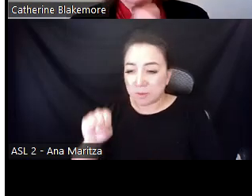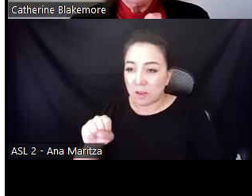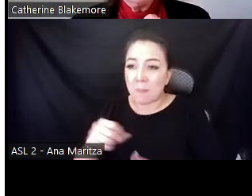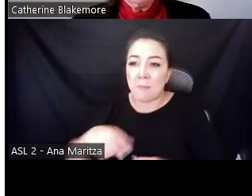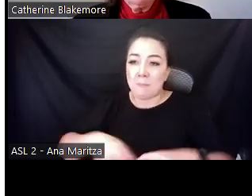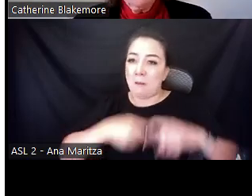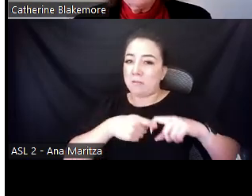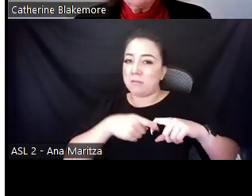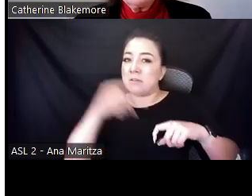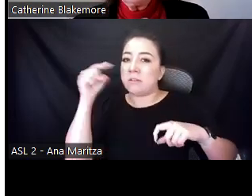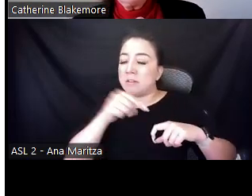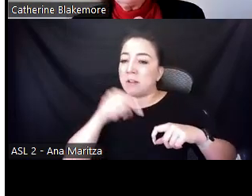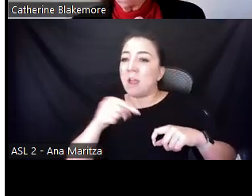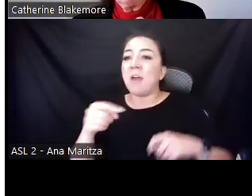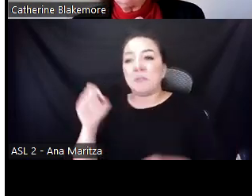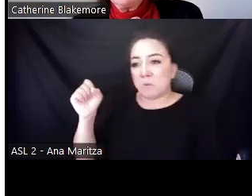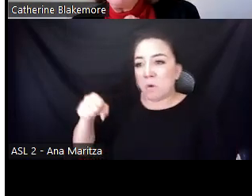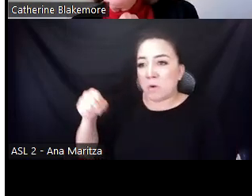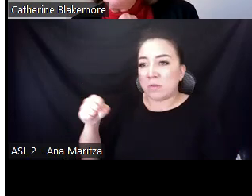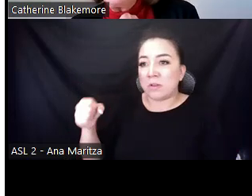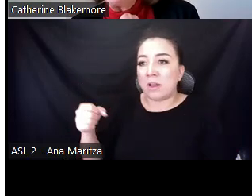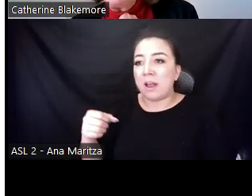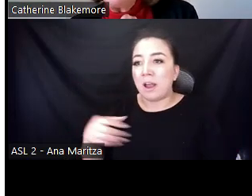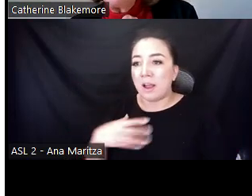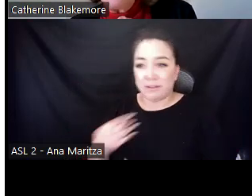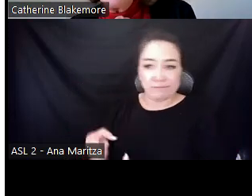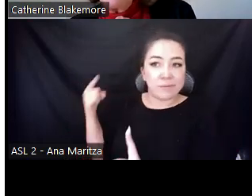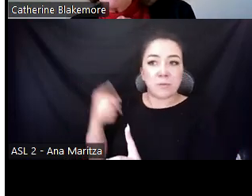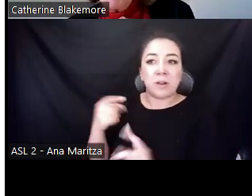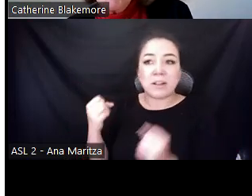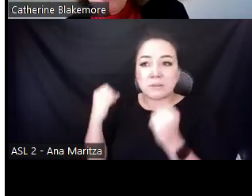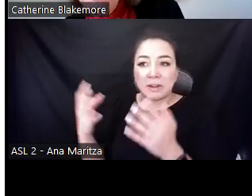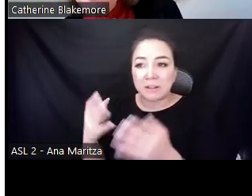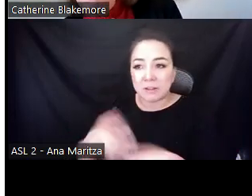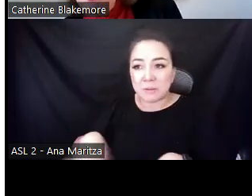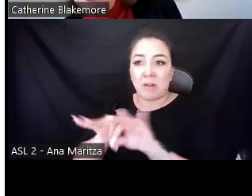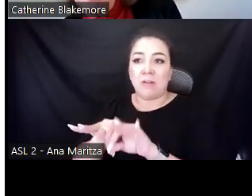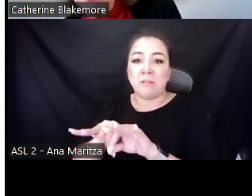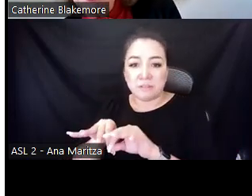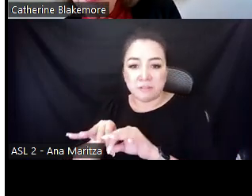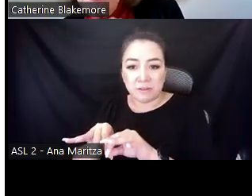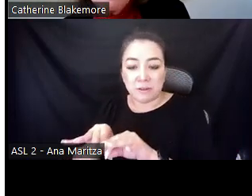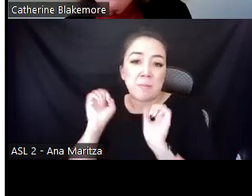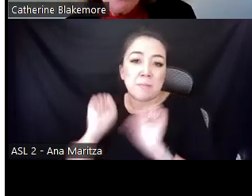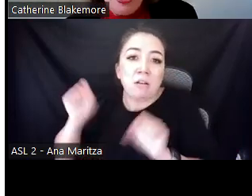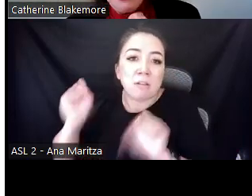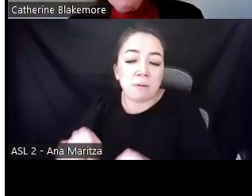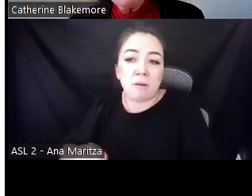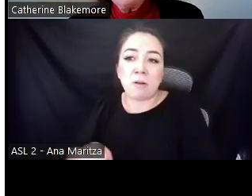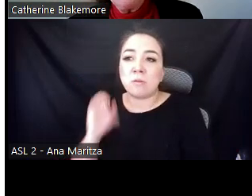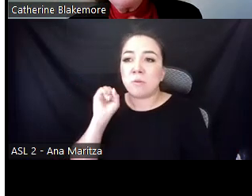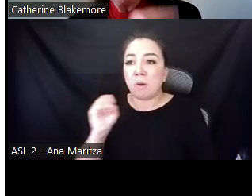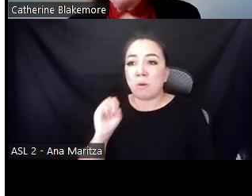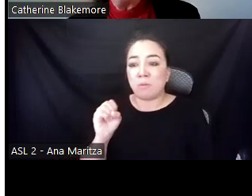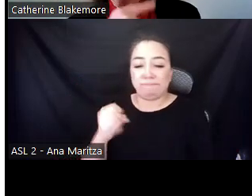this. I, of course, because I like to make a point about as many of the valuable programs as possible. So